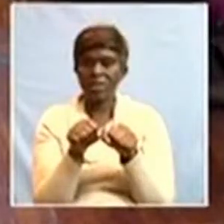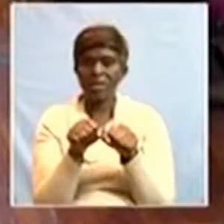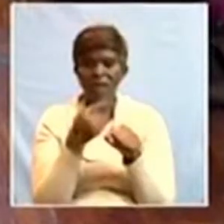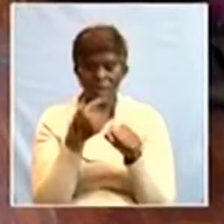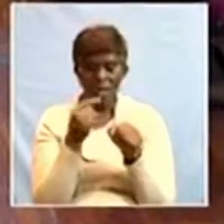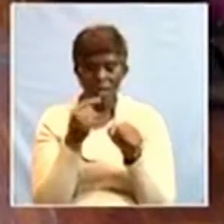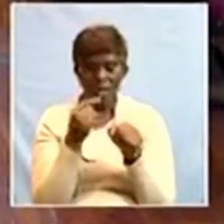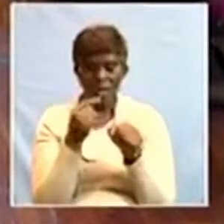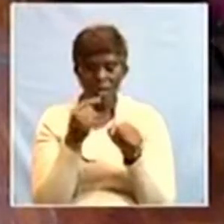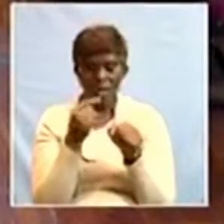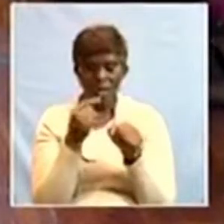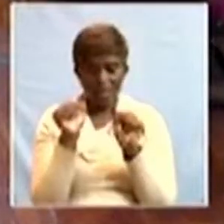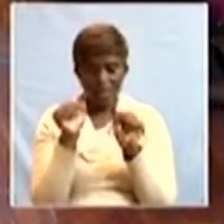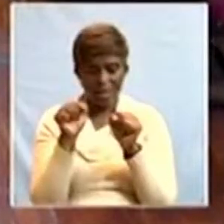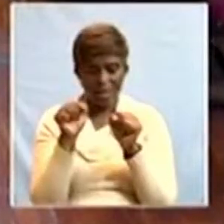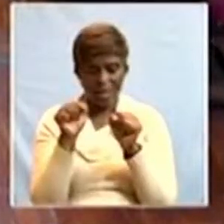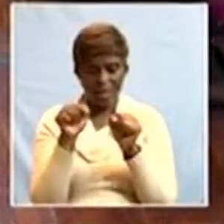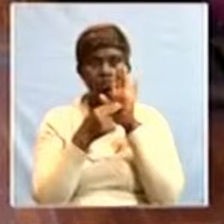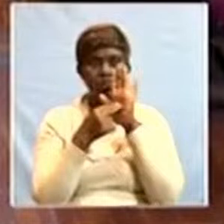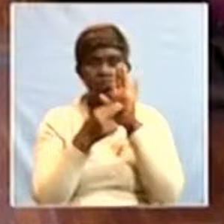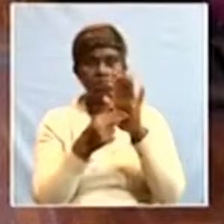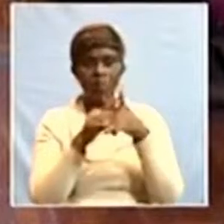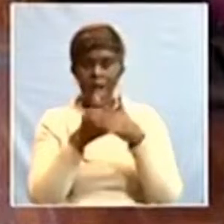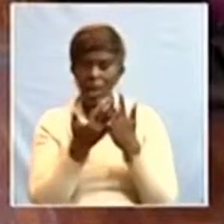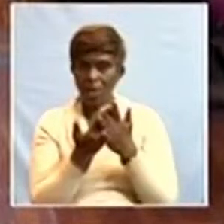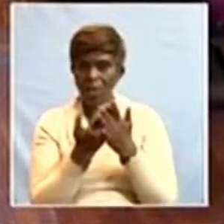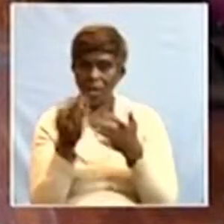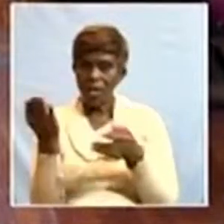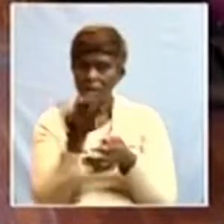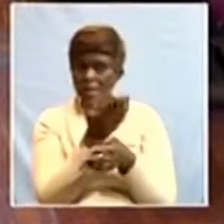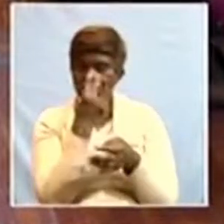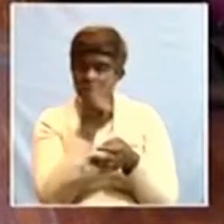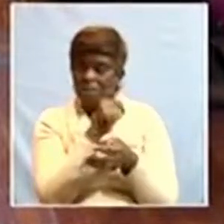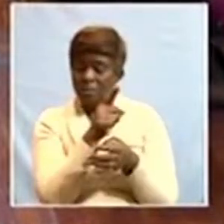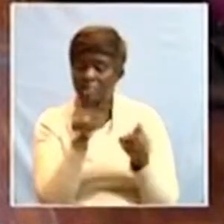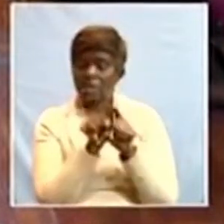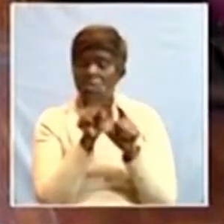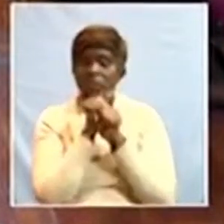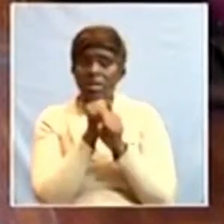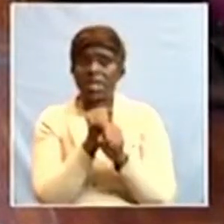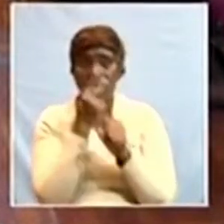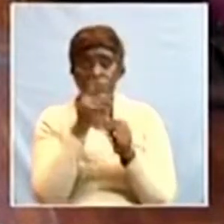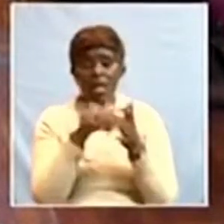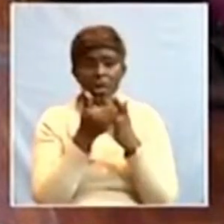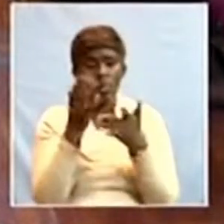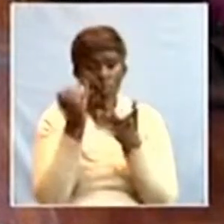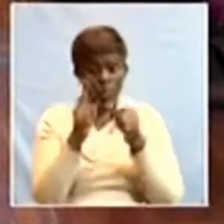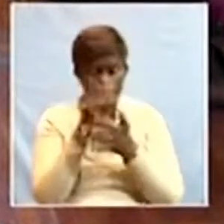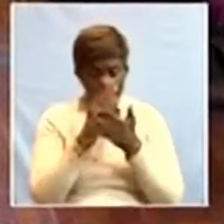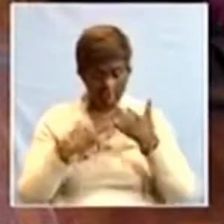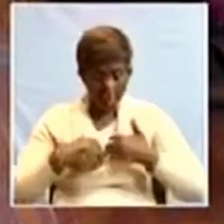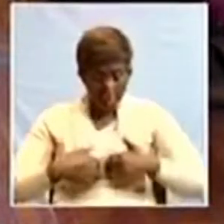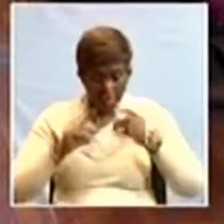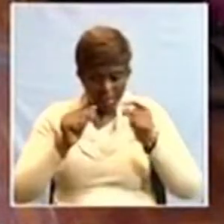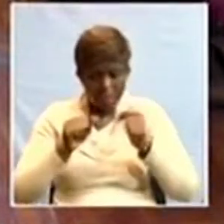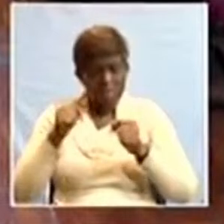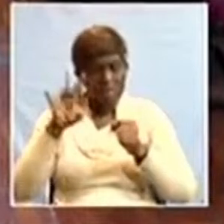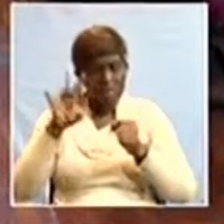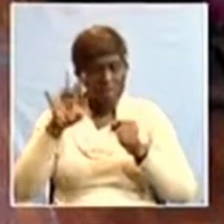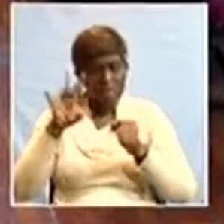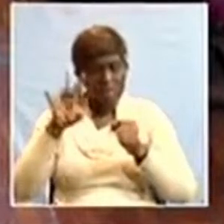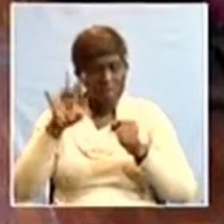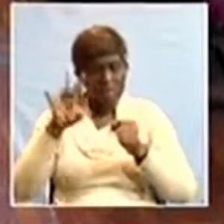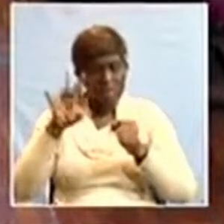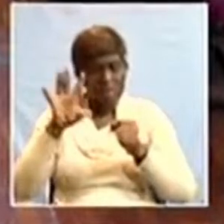IT also be how they look at age. When somebody reaches 19, does it